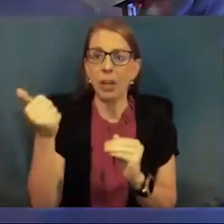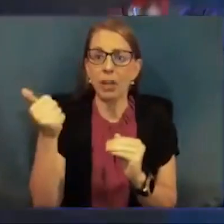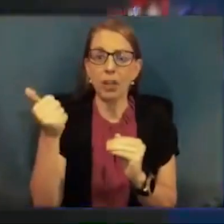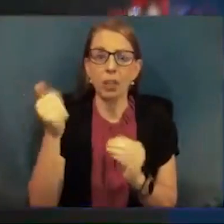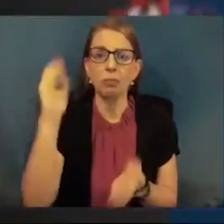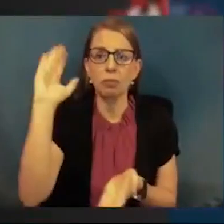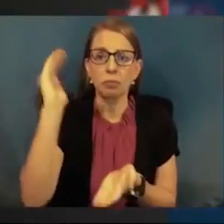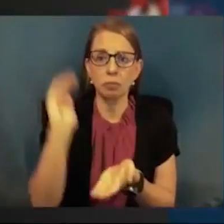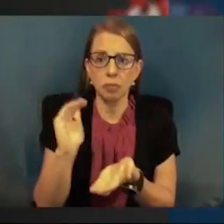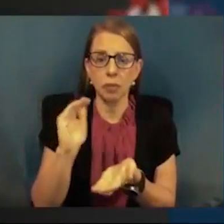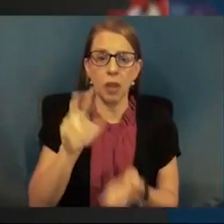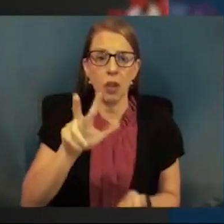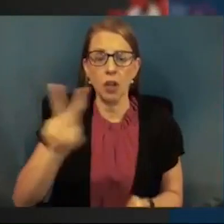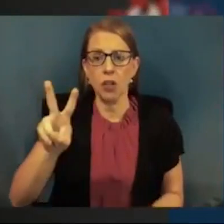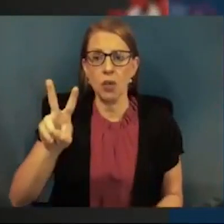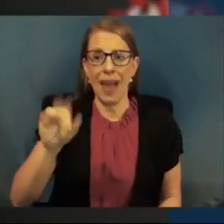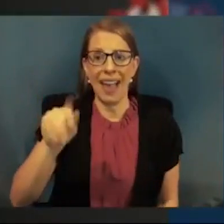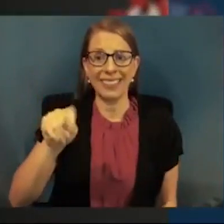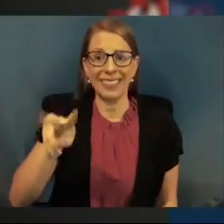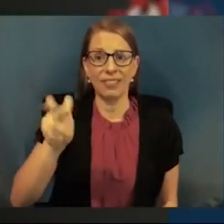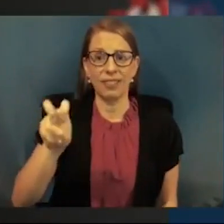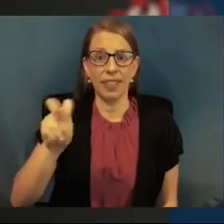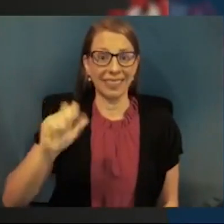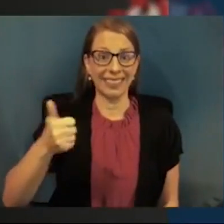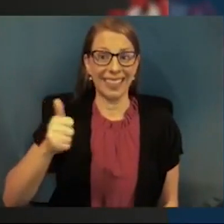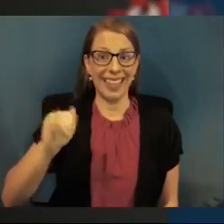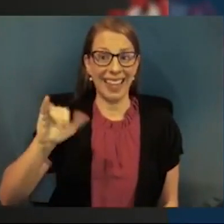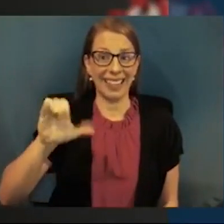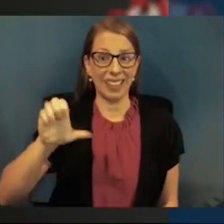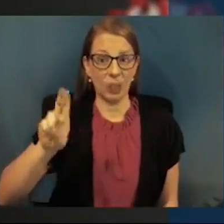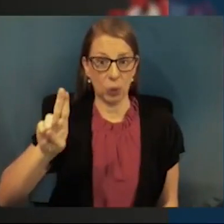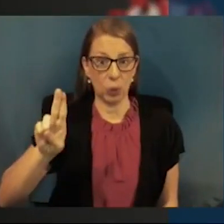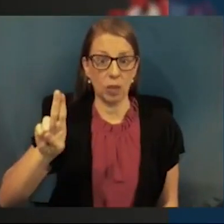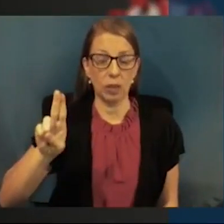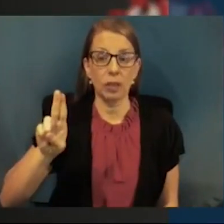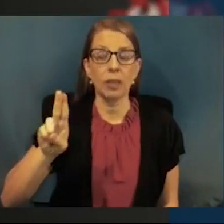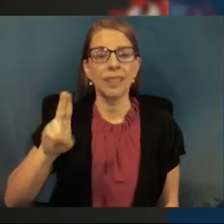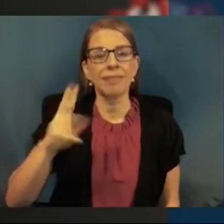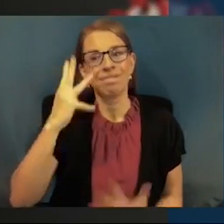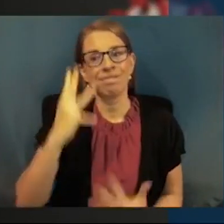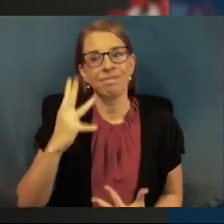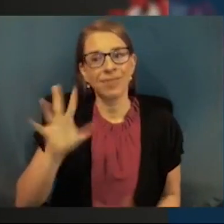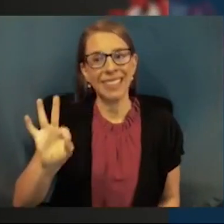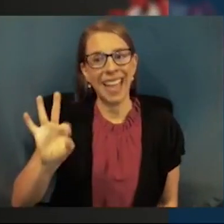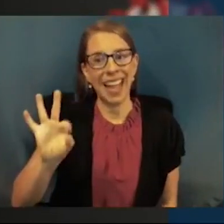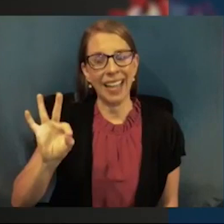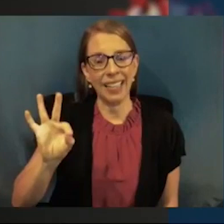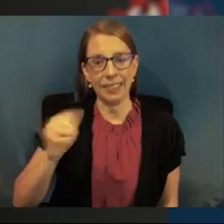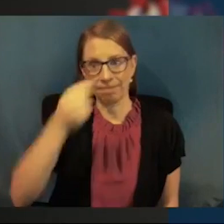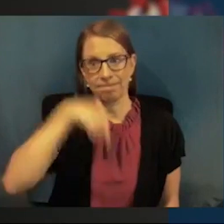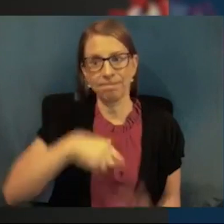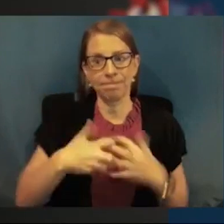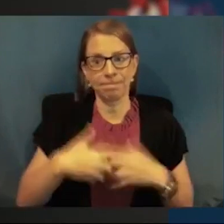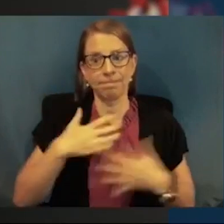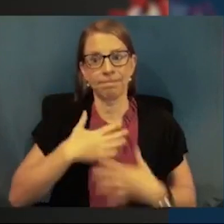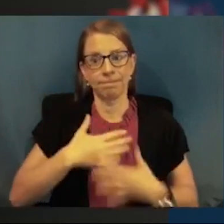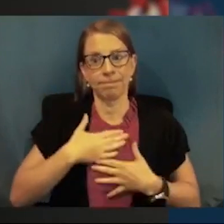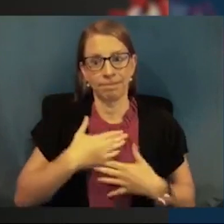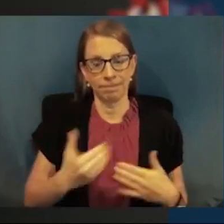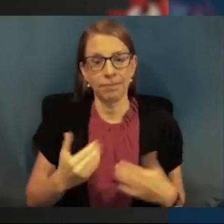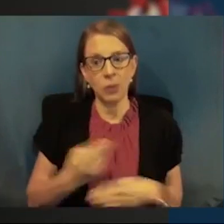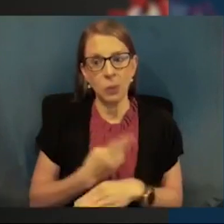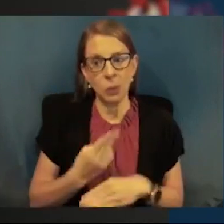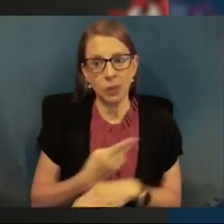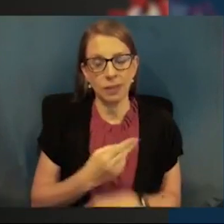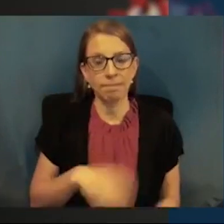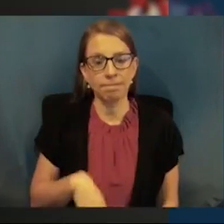32 active infections with 10 in the ICU. Unfortunately, 9 are on the ventilator. So a good proportion